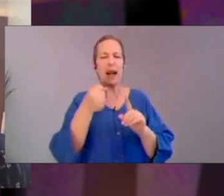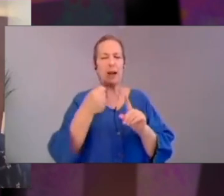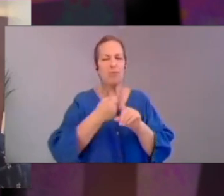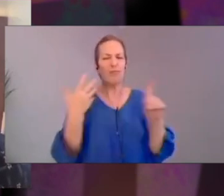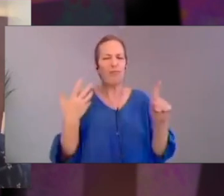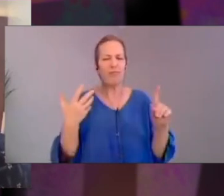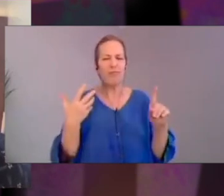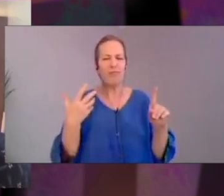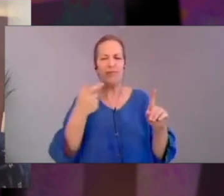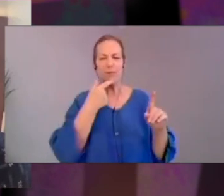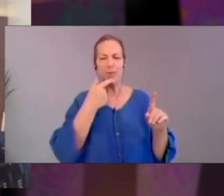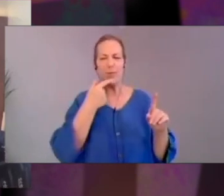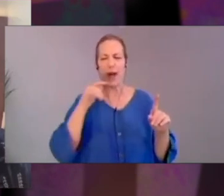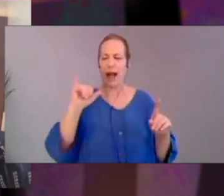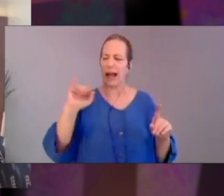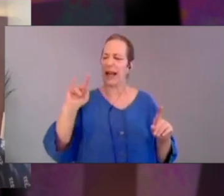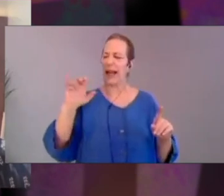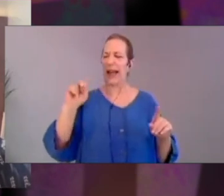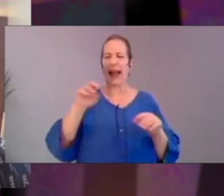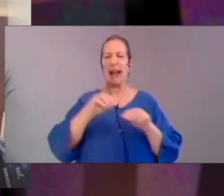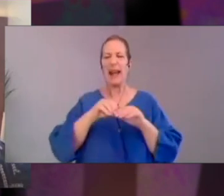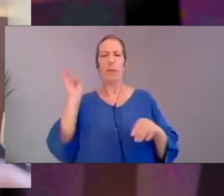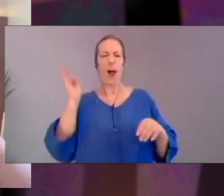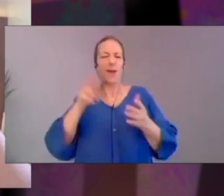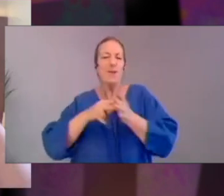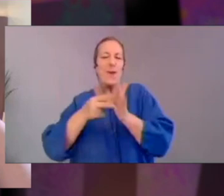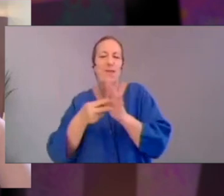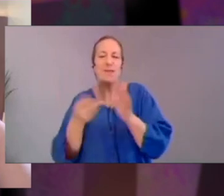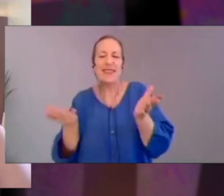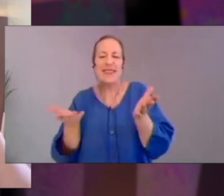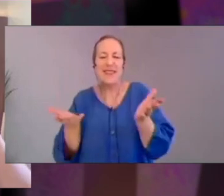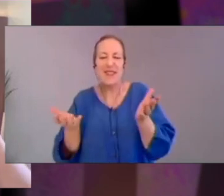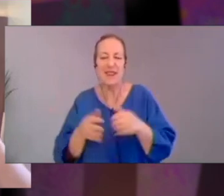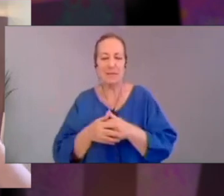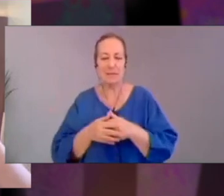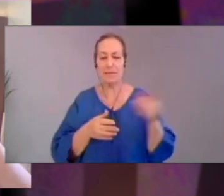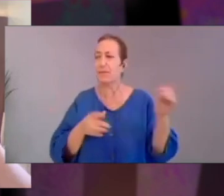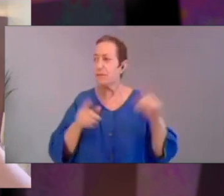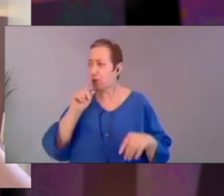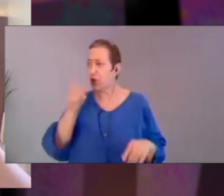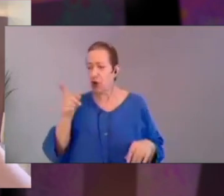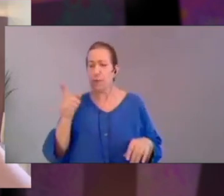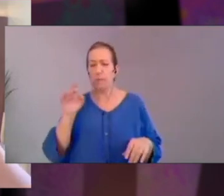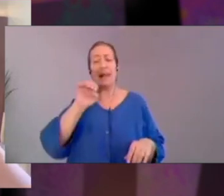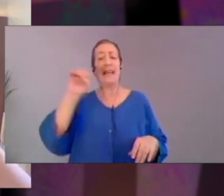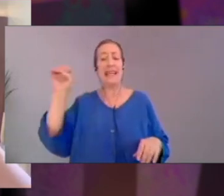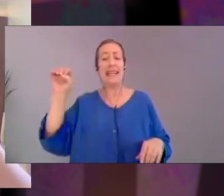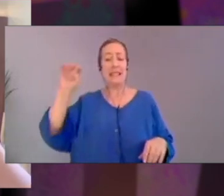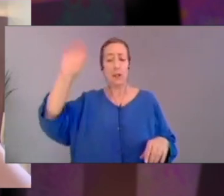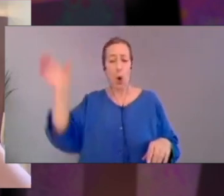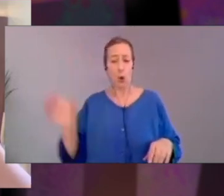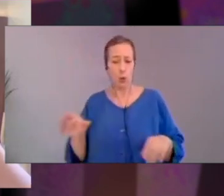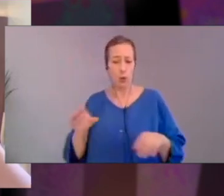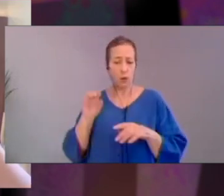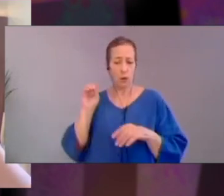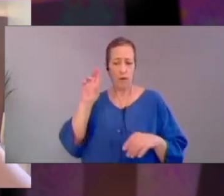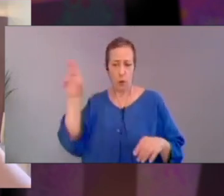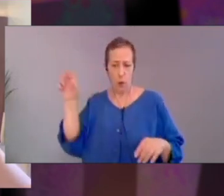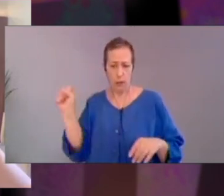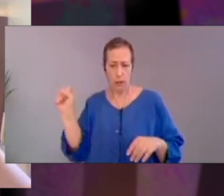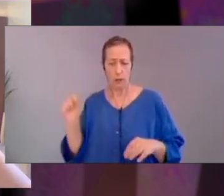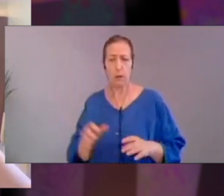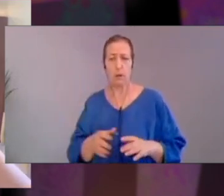second? Sure. So we are on the East Coast of the United States, and this is